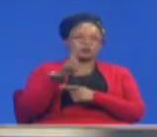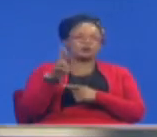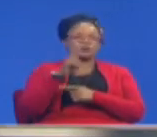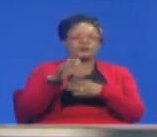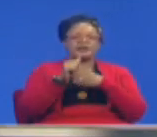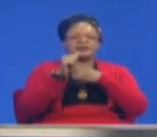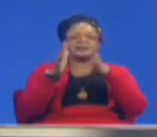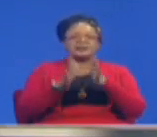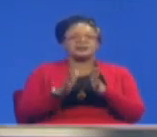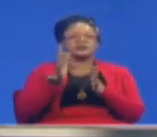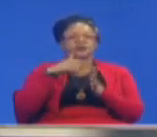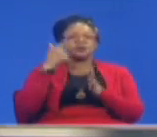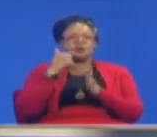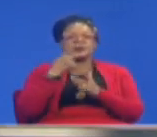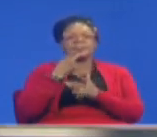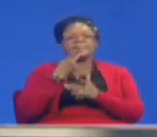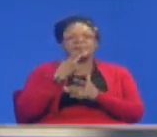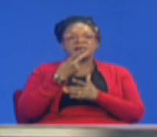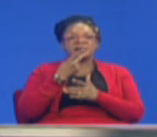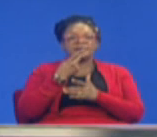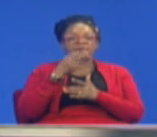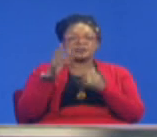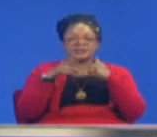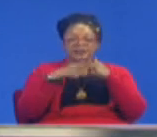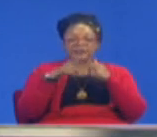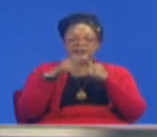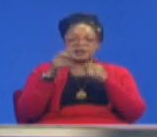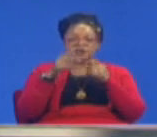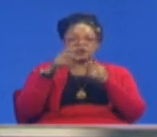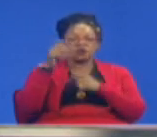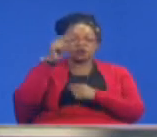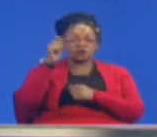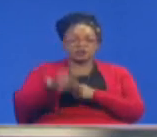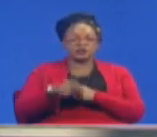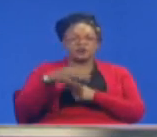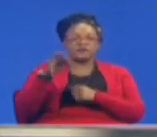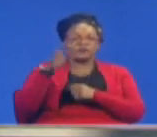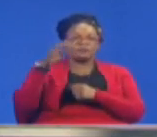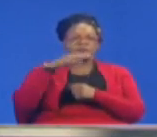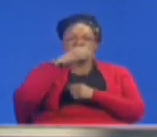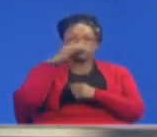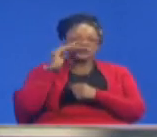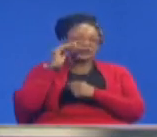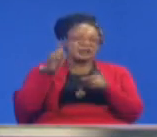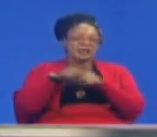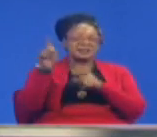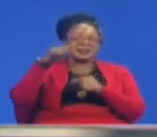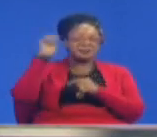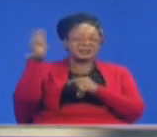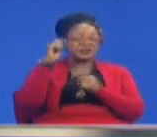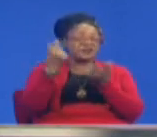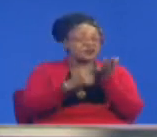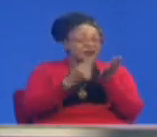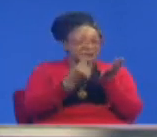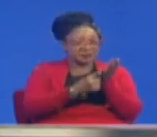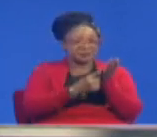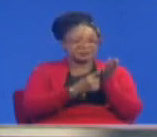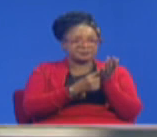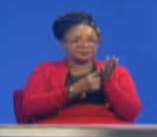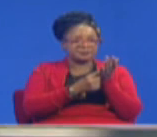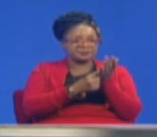in Kampala for the seventh inauguration of Yoweri Museveni as President of Uganda.